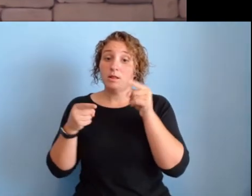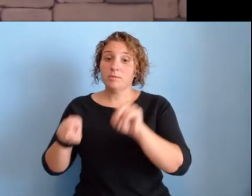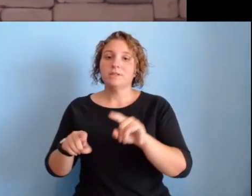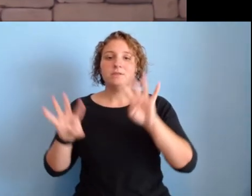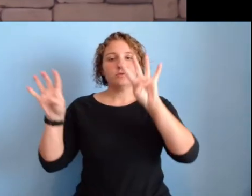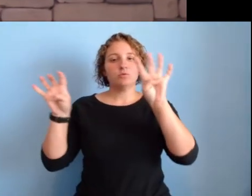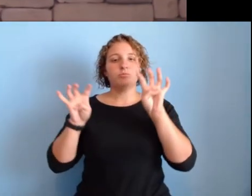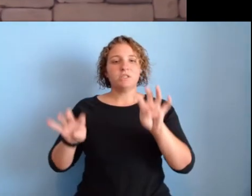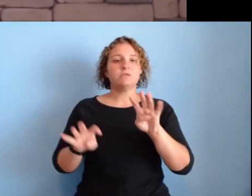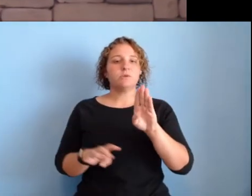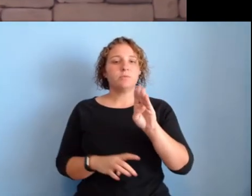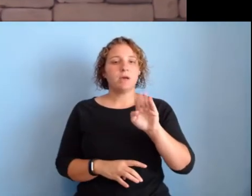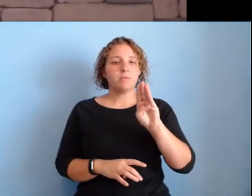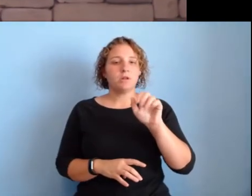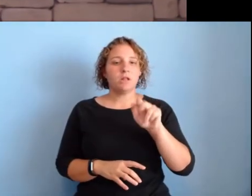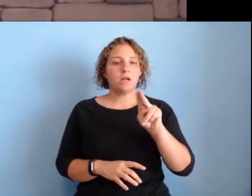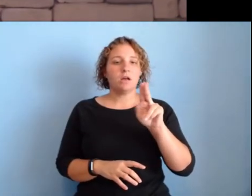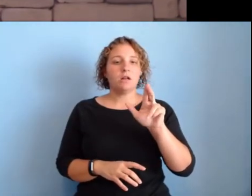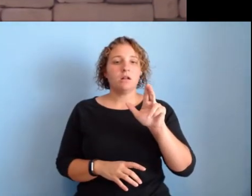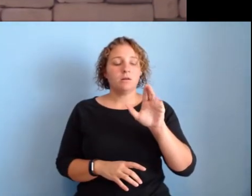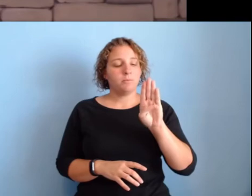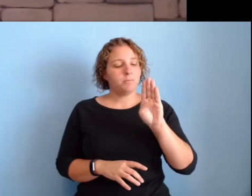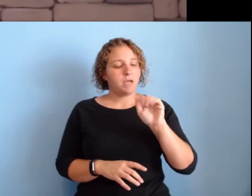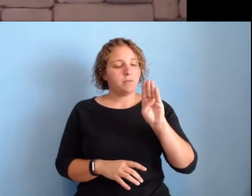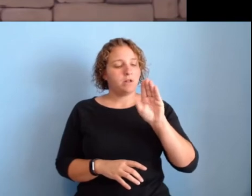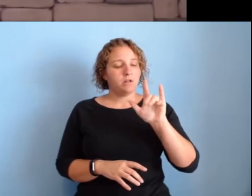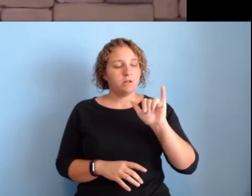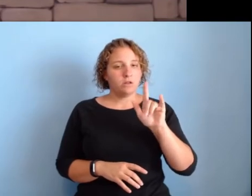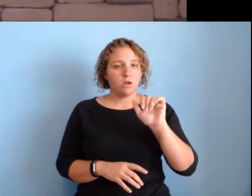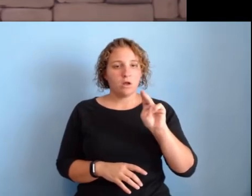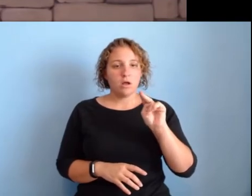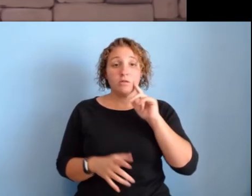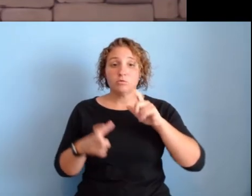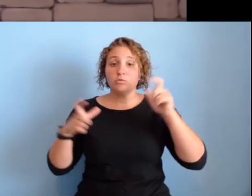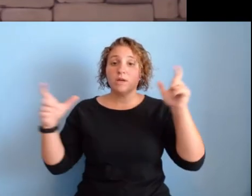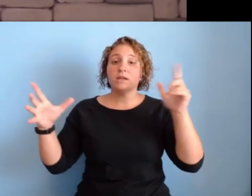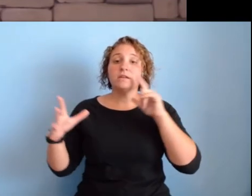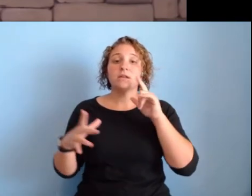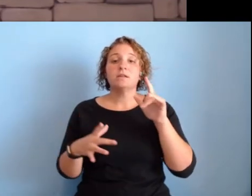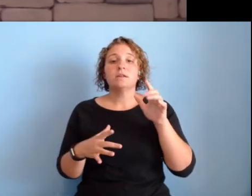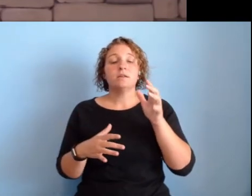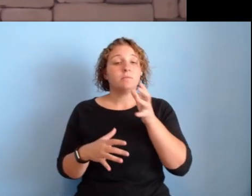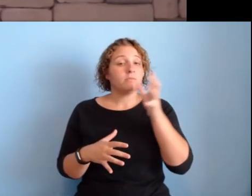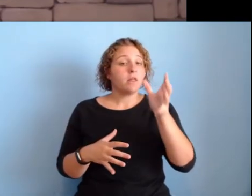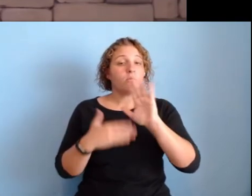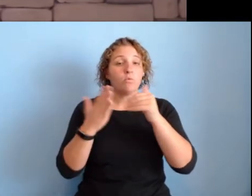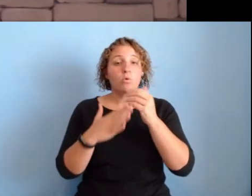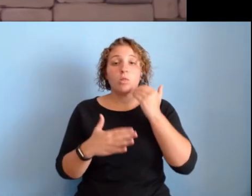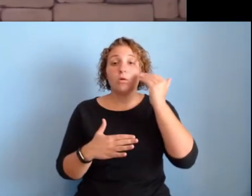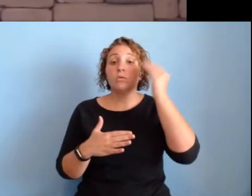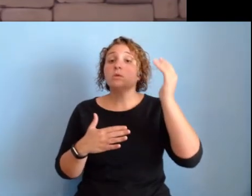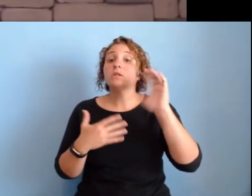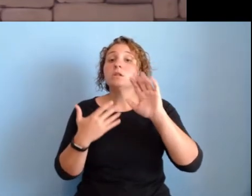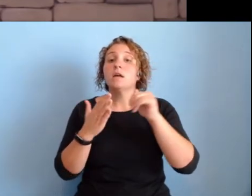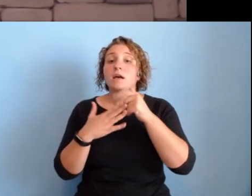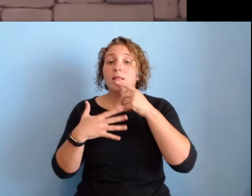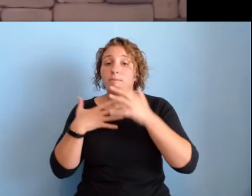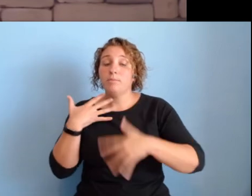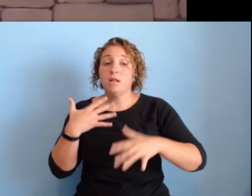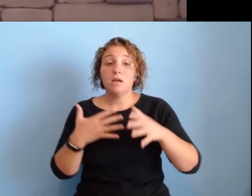Great, the mother of harlots, the woman was drunken with the blood of the saints, and we've seen some of that through history, and the blood of the